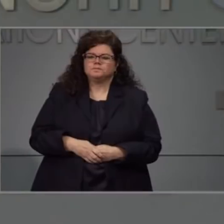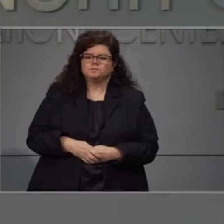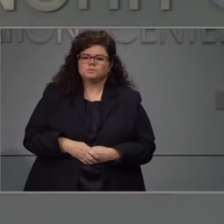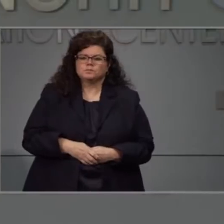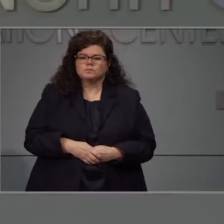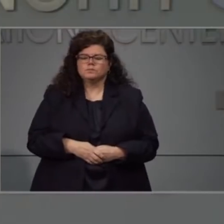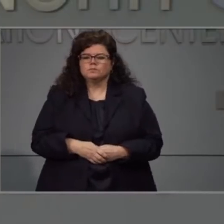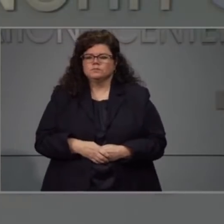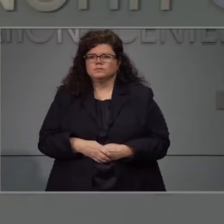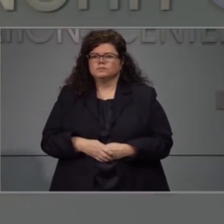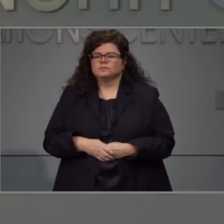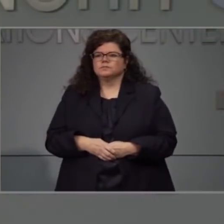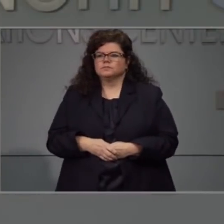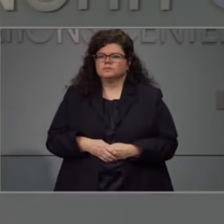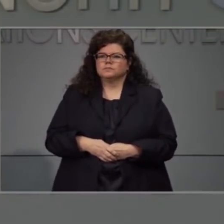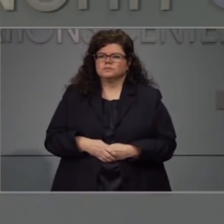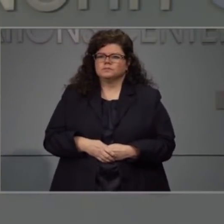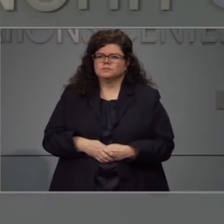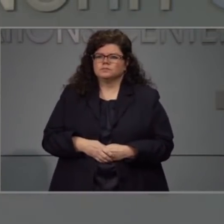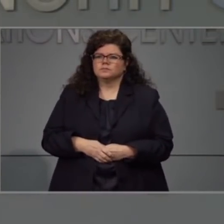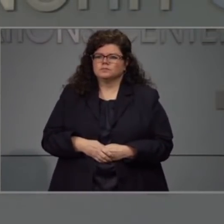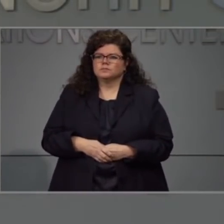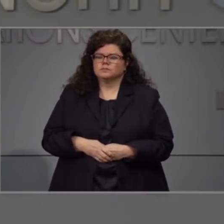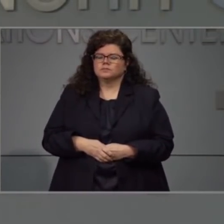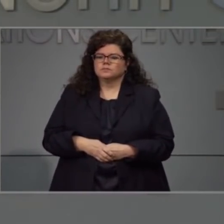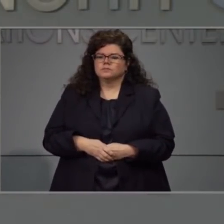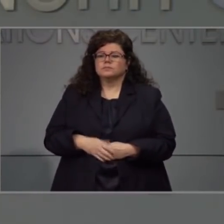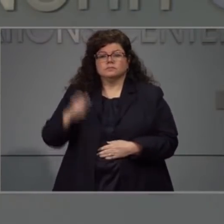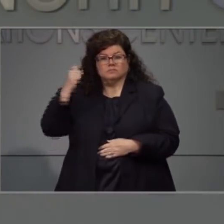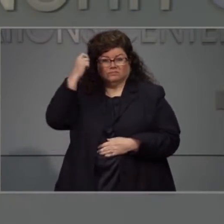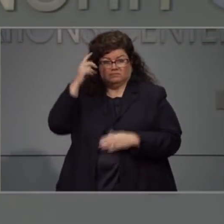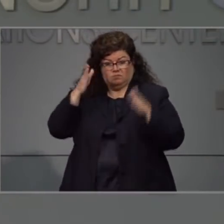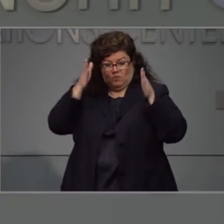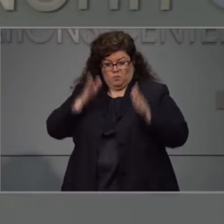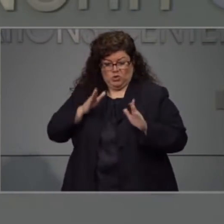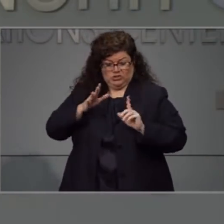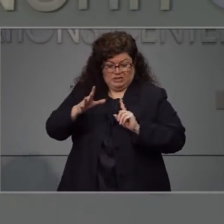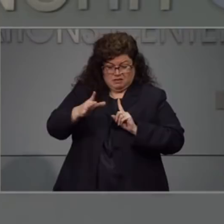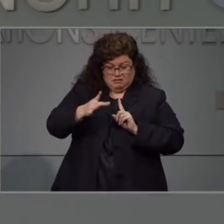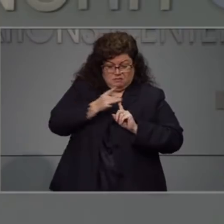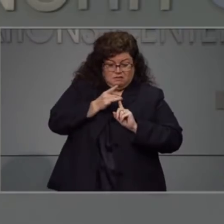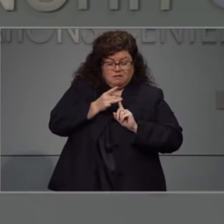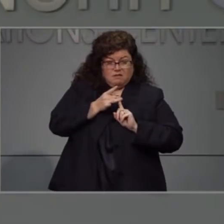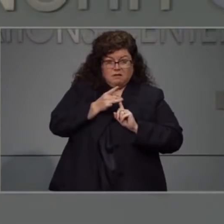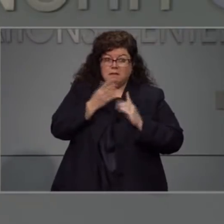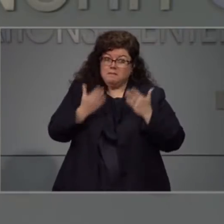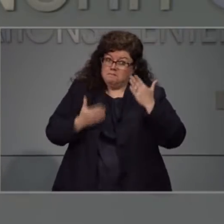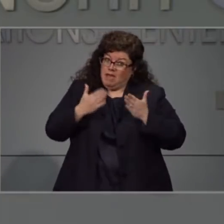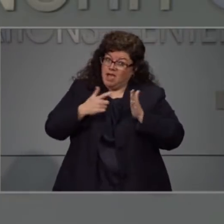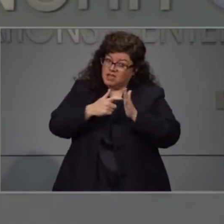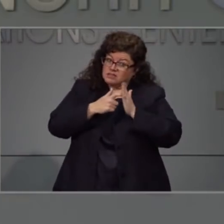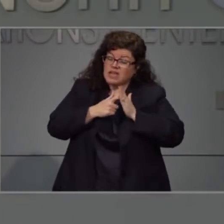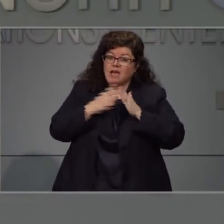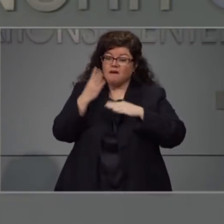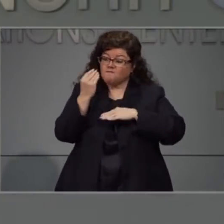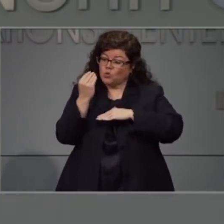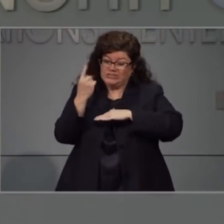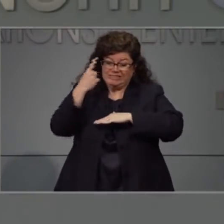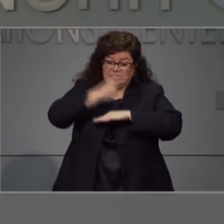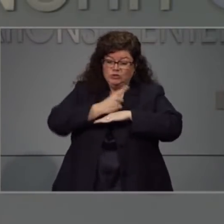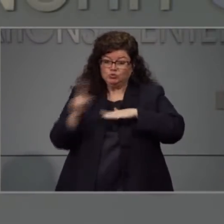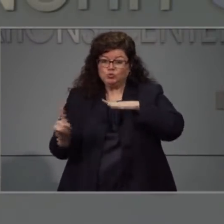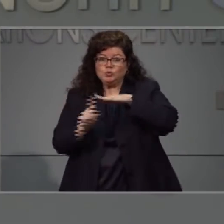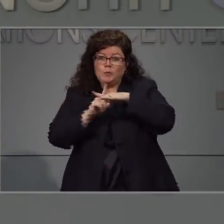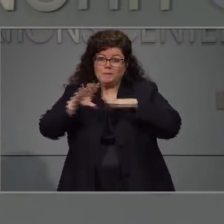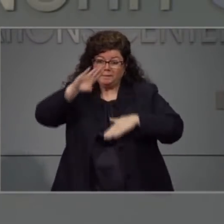most COVID-19 cases, they can take 2 to 14 days for symptoms to manifest, if they manifest at all after infection, another